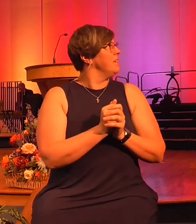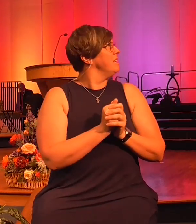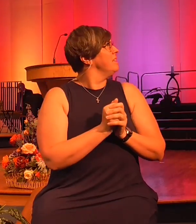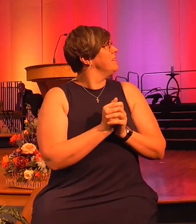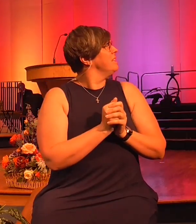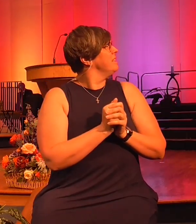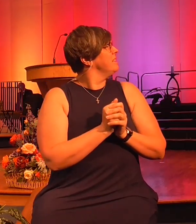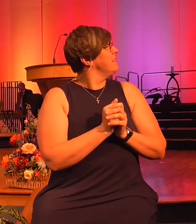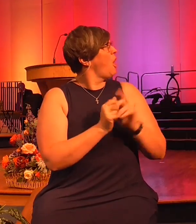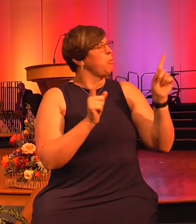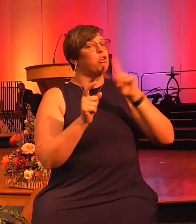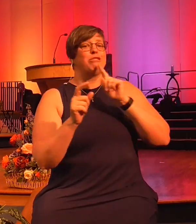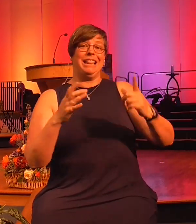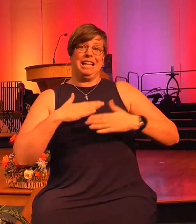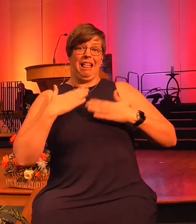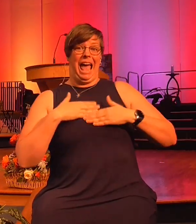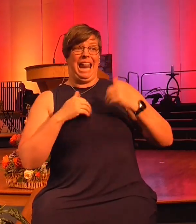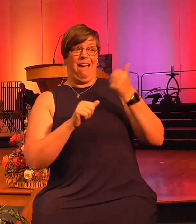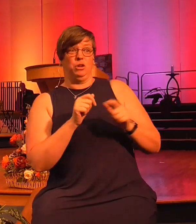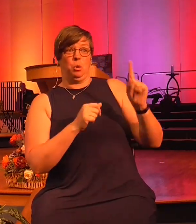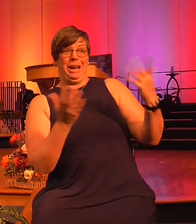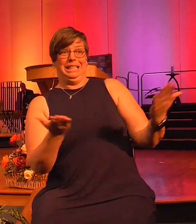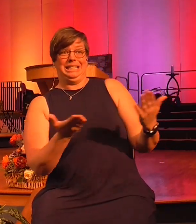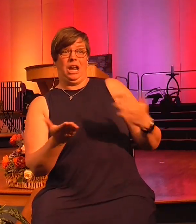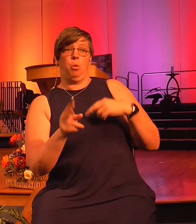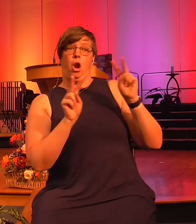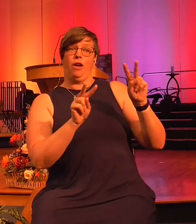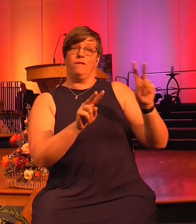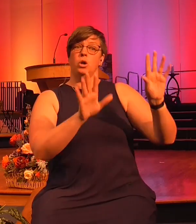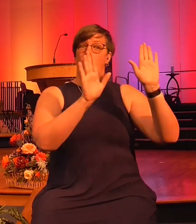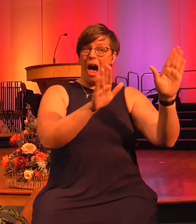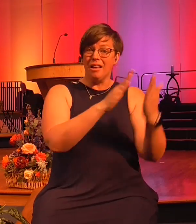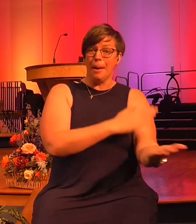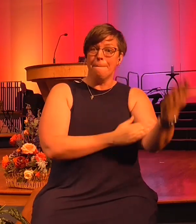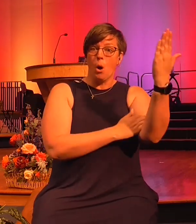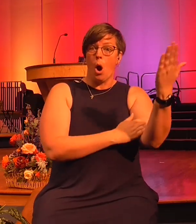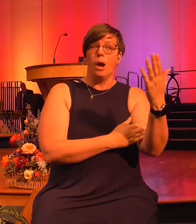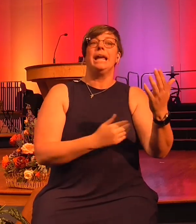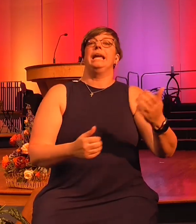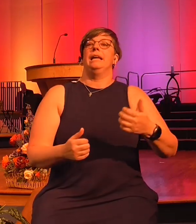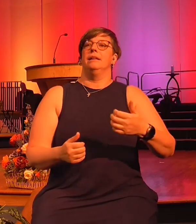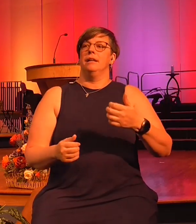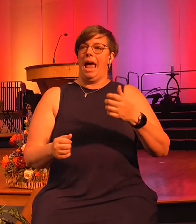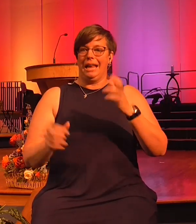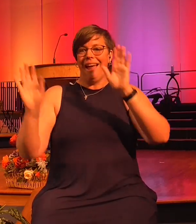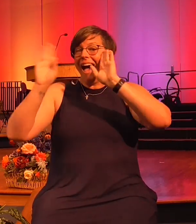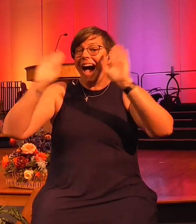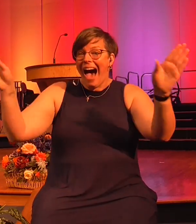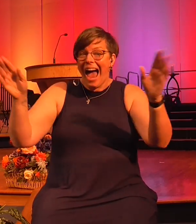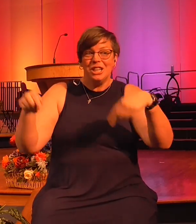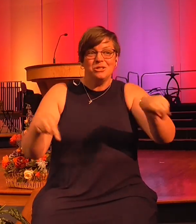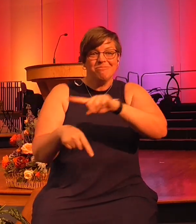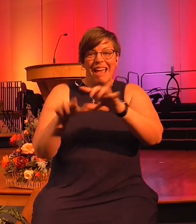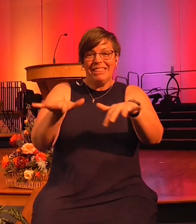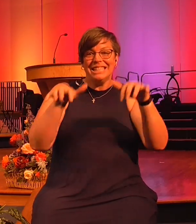everyone. So glad that everyone is here. We're looking to an awesome morning, and hi to everyone back in the